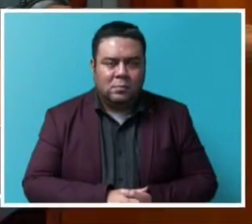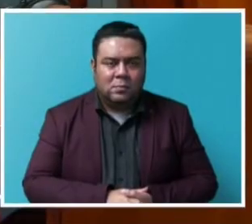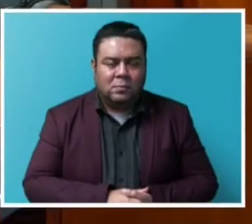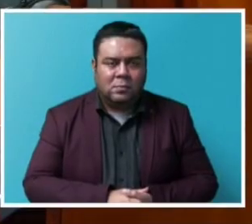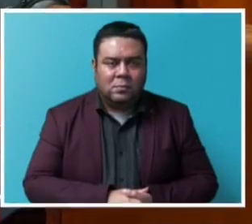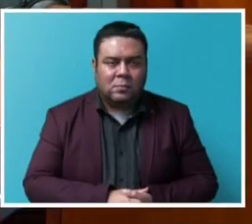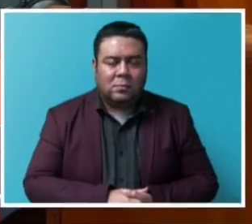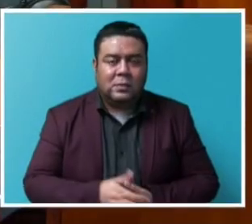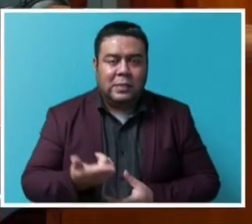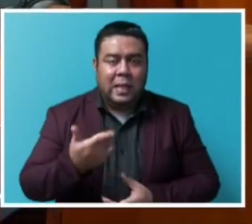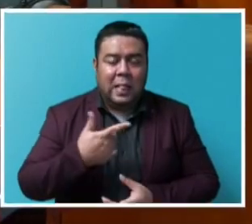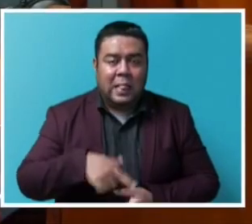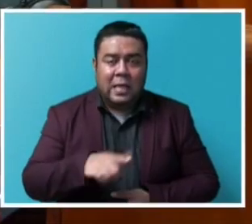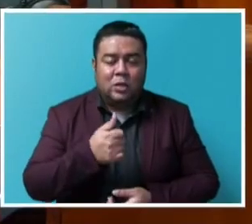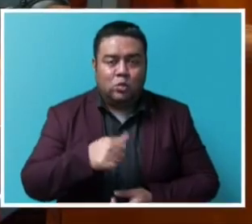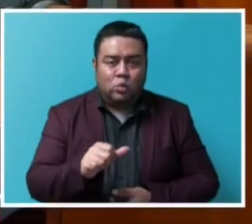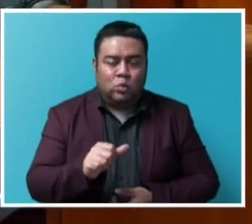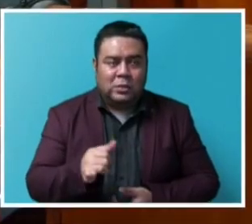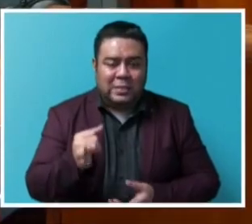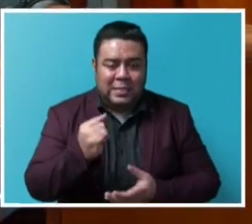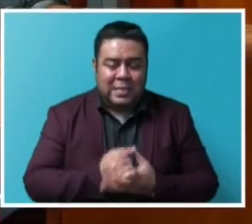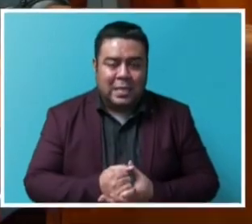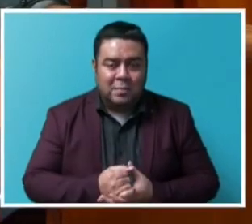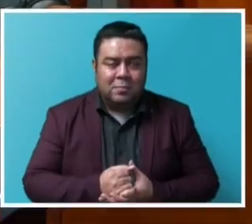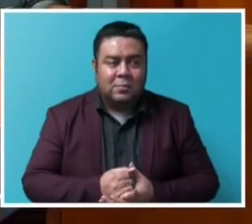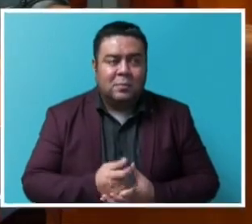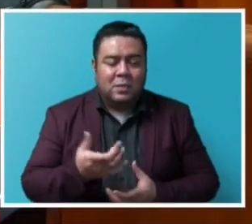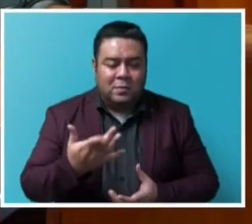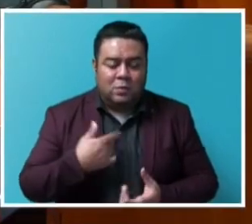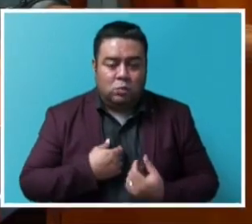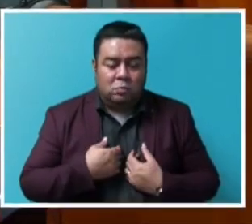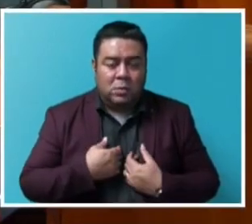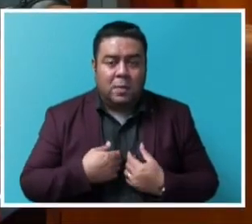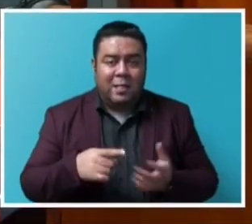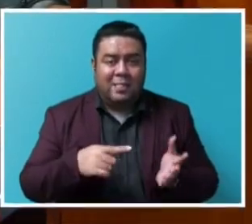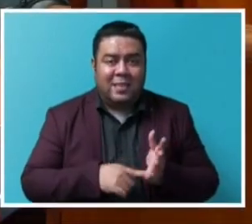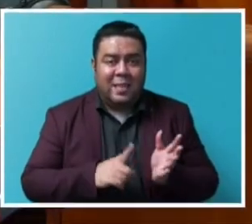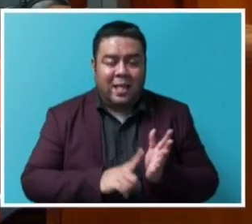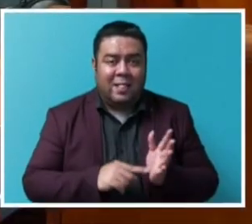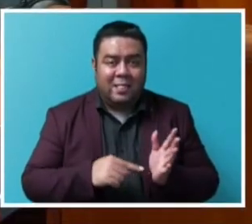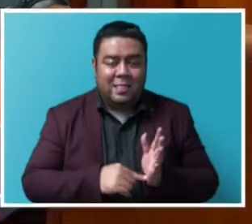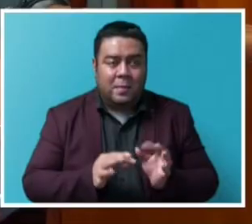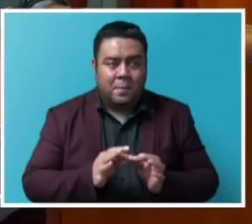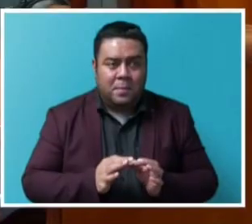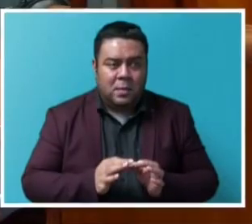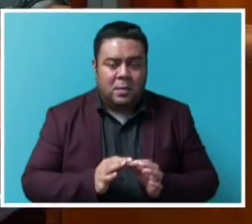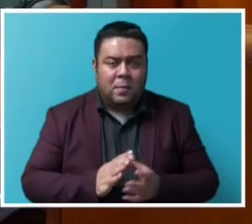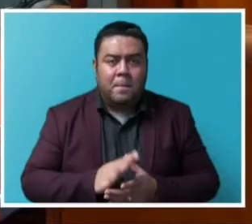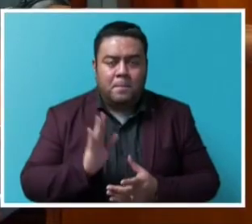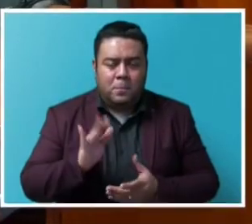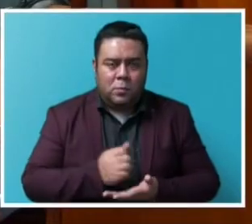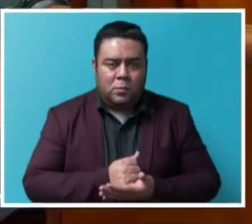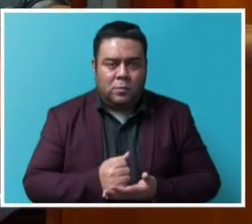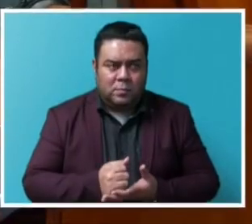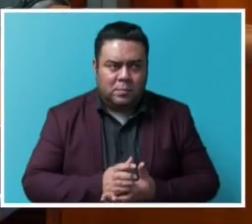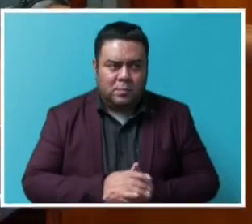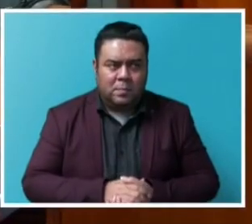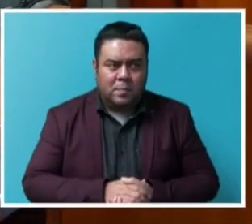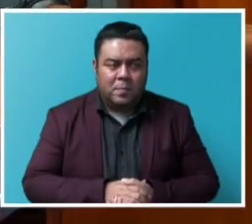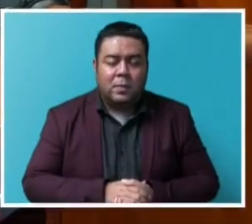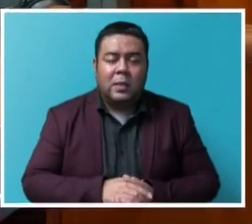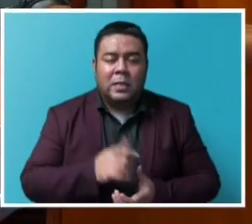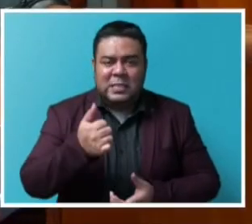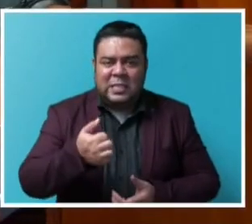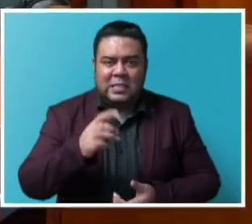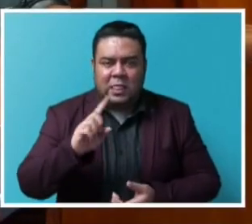land use income survey results given to me by TLTB on the 9th of this month puts the figure at